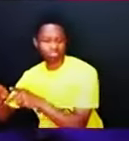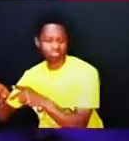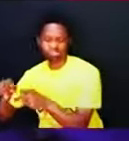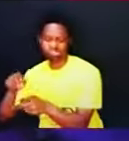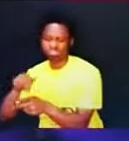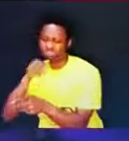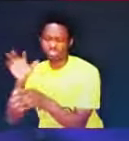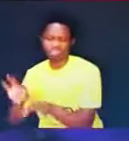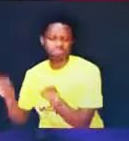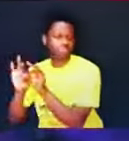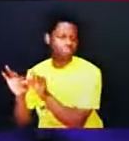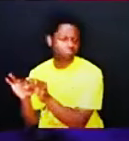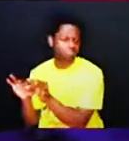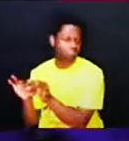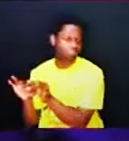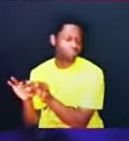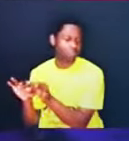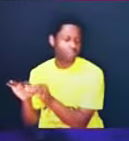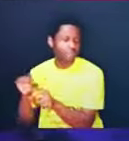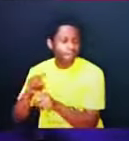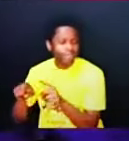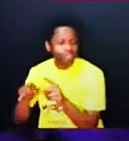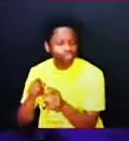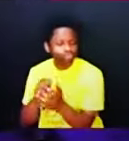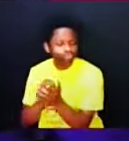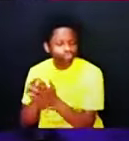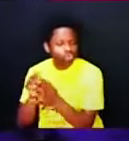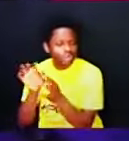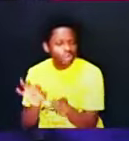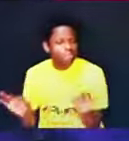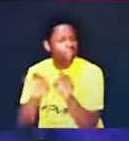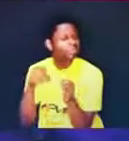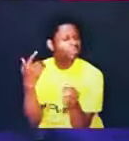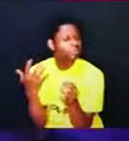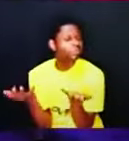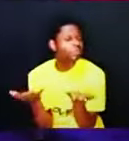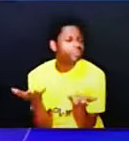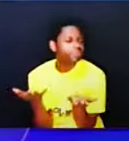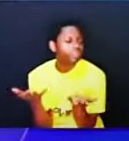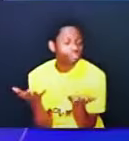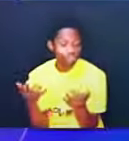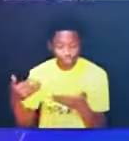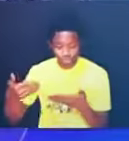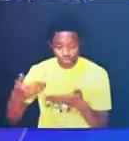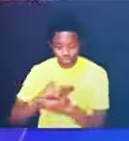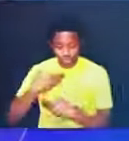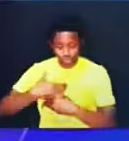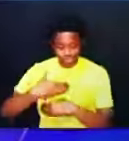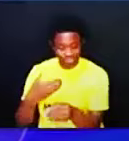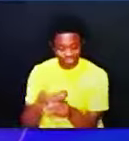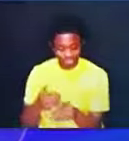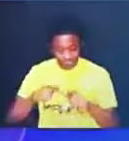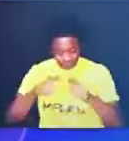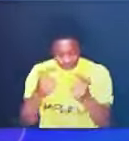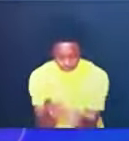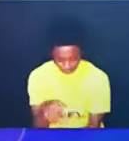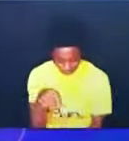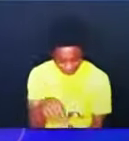anything. What is really important, what counts, is a new creation. Those who are born